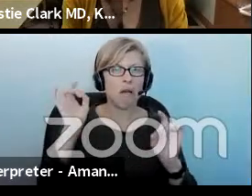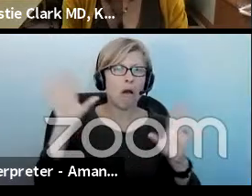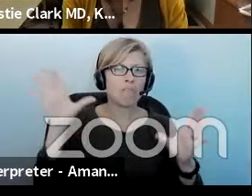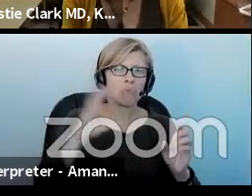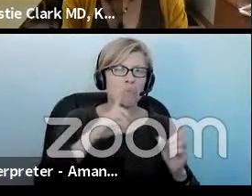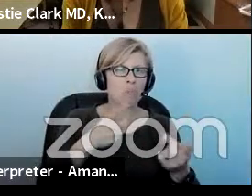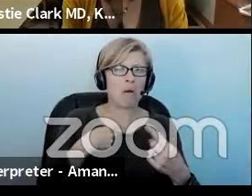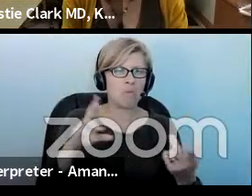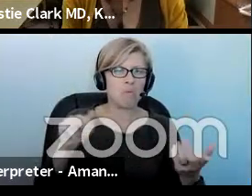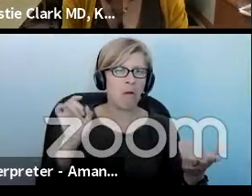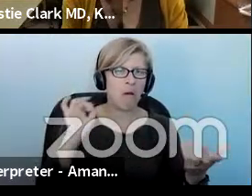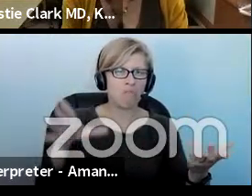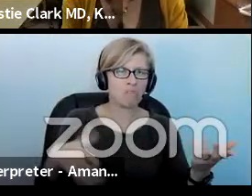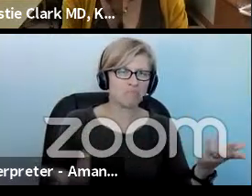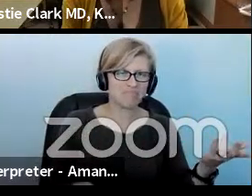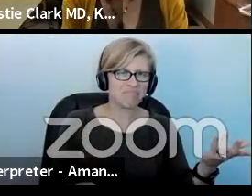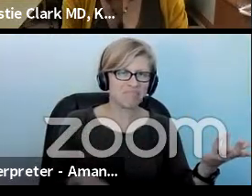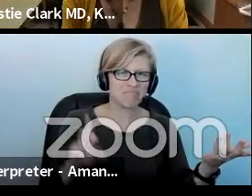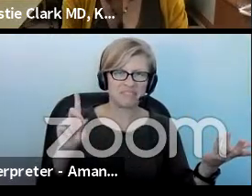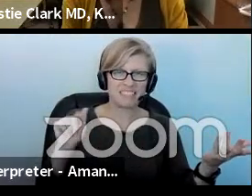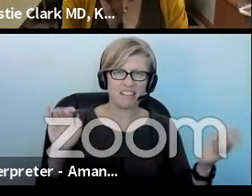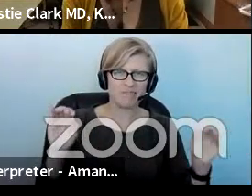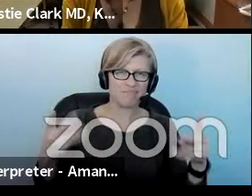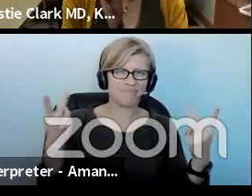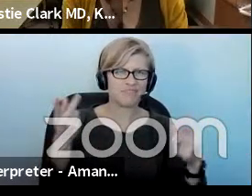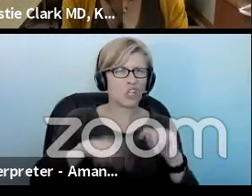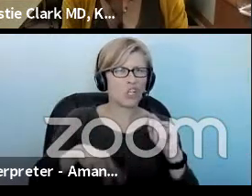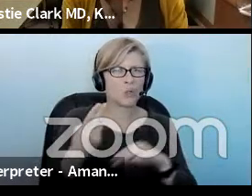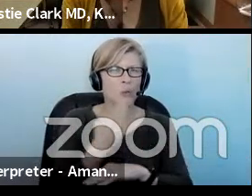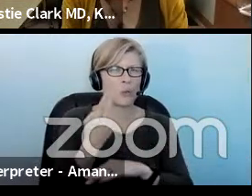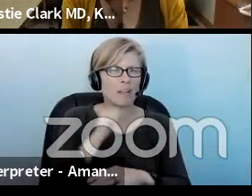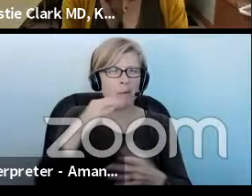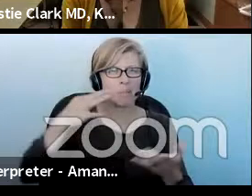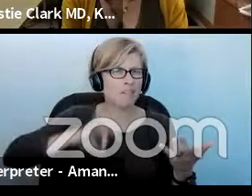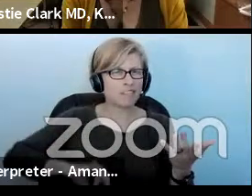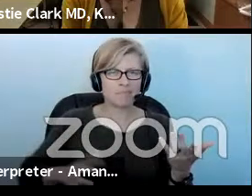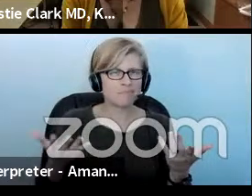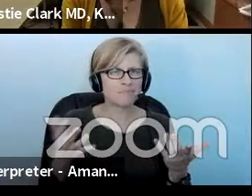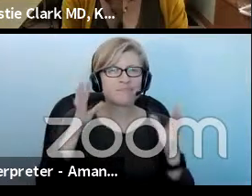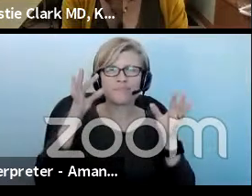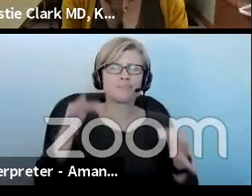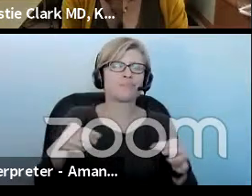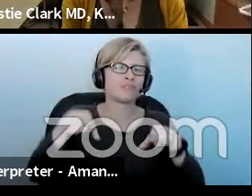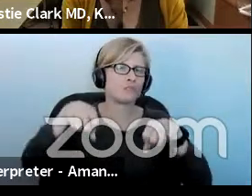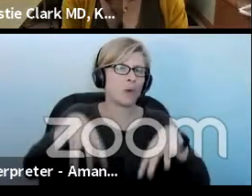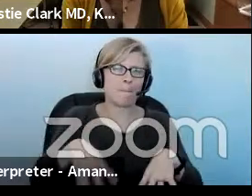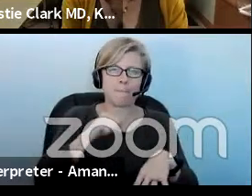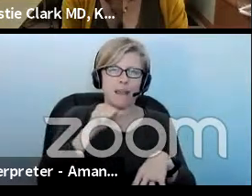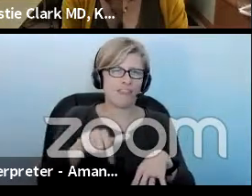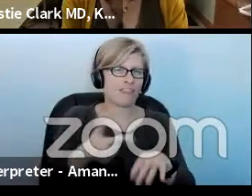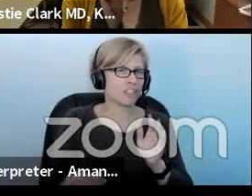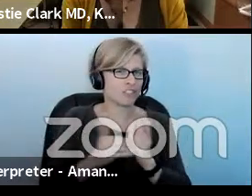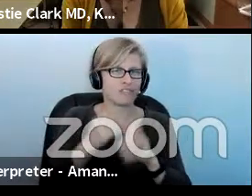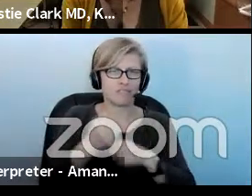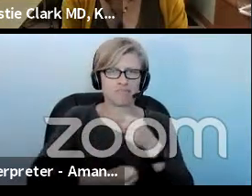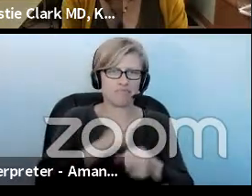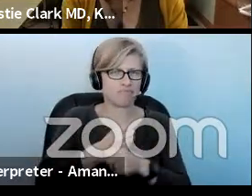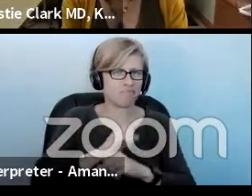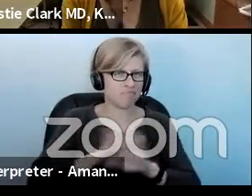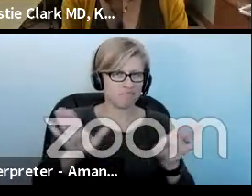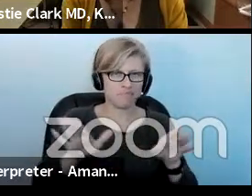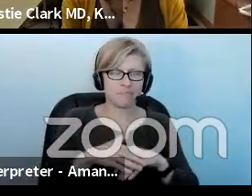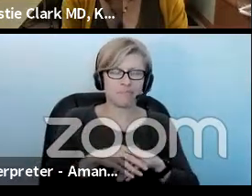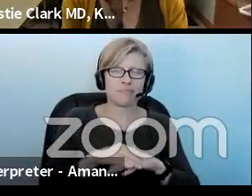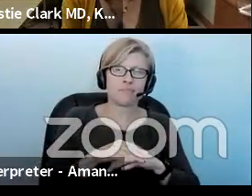rate. The data was essentially not usable at all. So we decided not to do it again this year. And